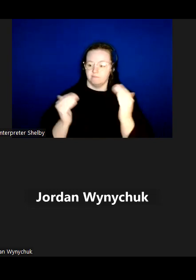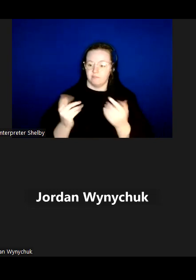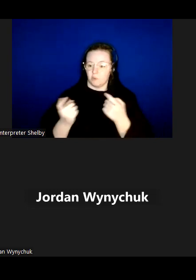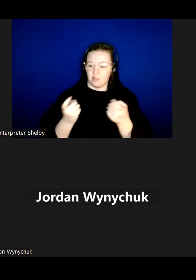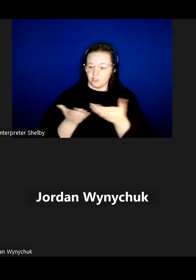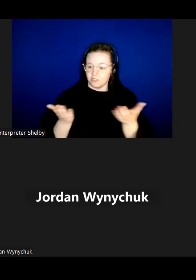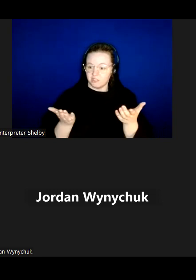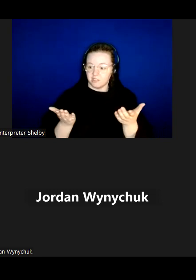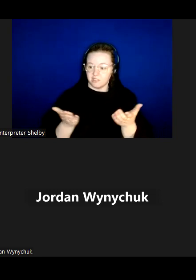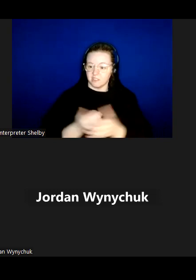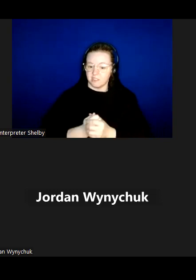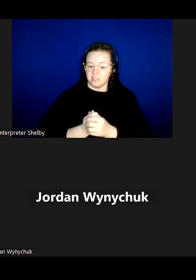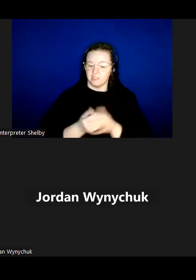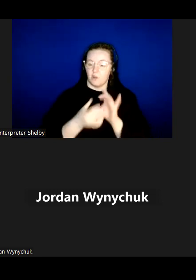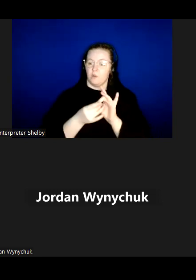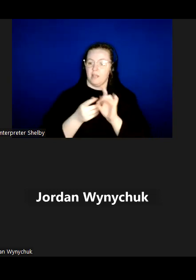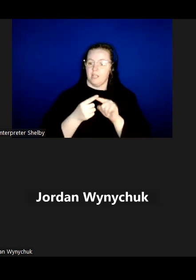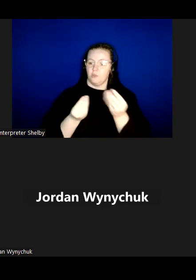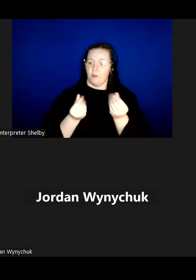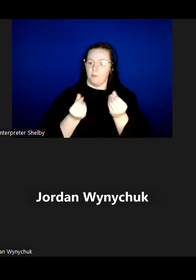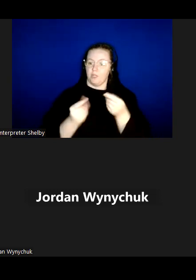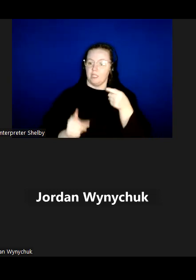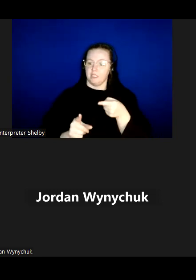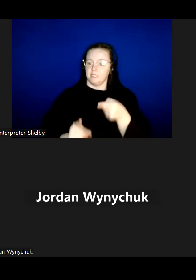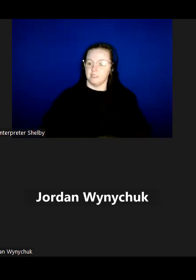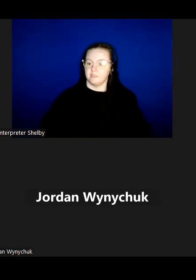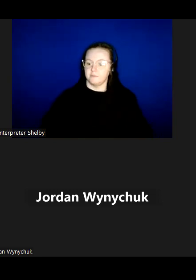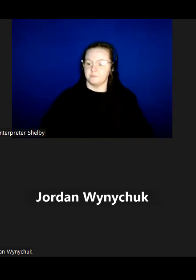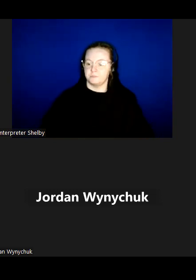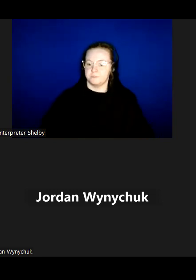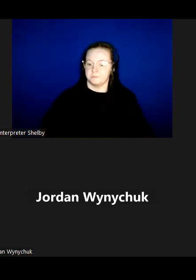Any questions on property so far?